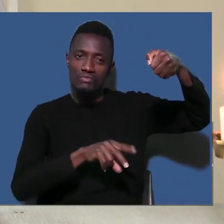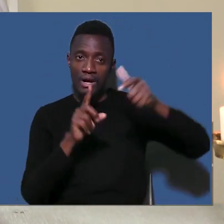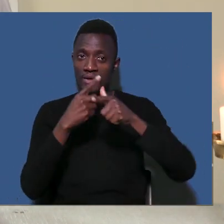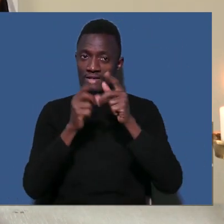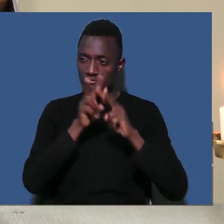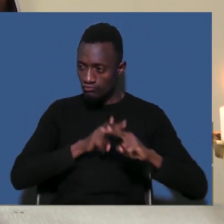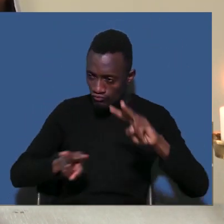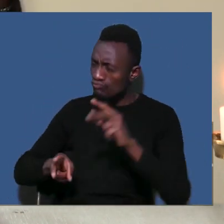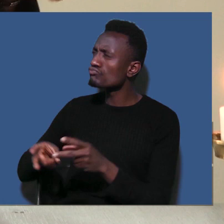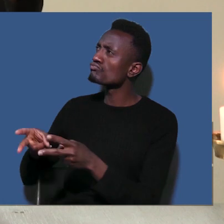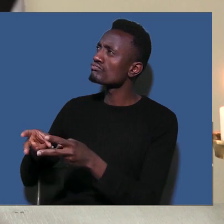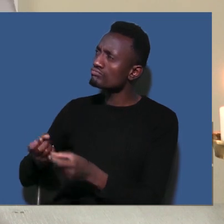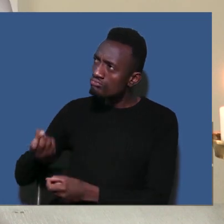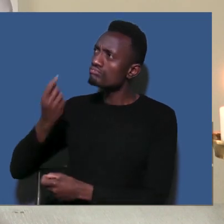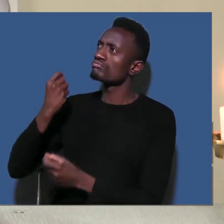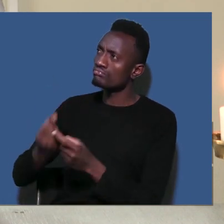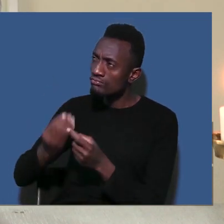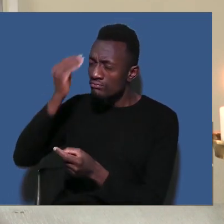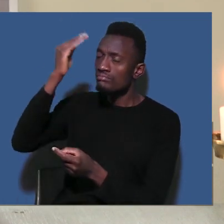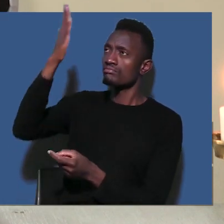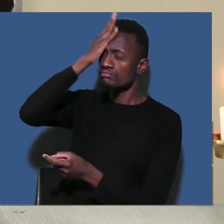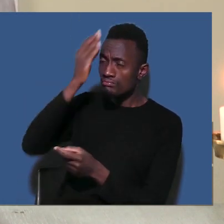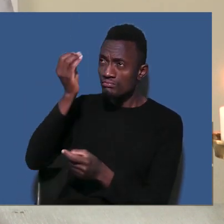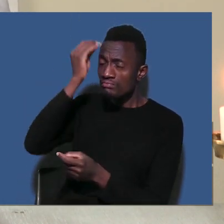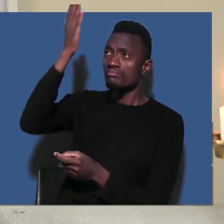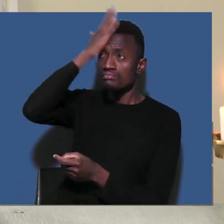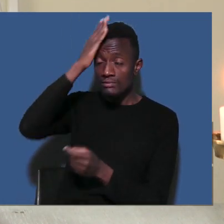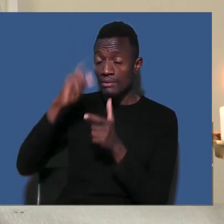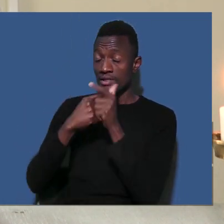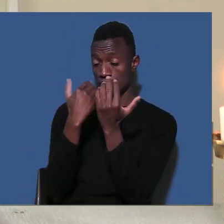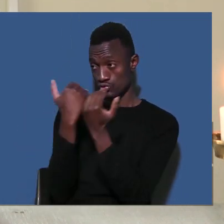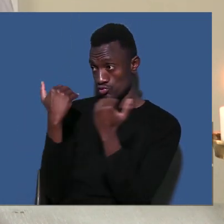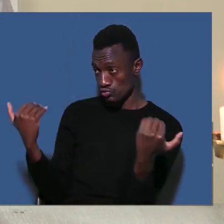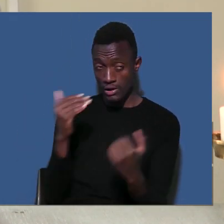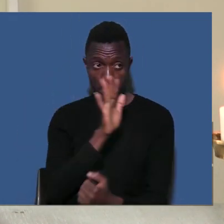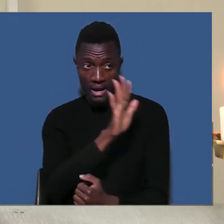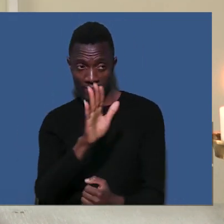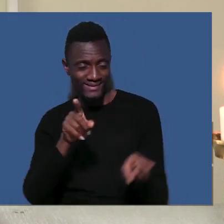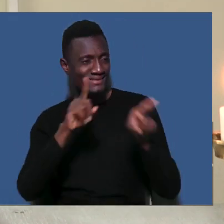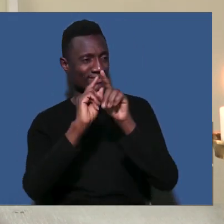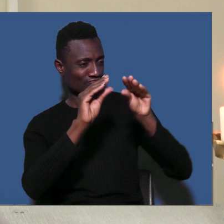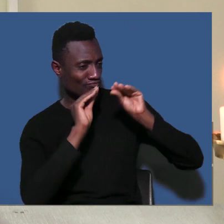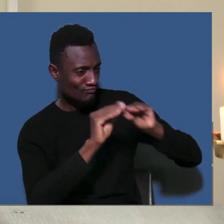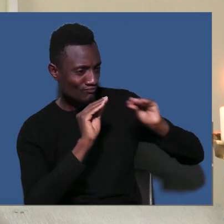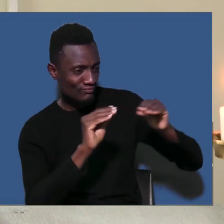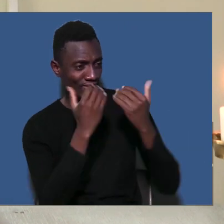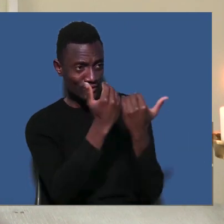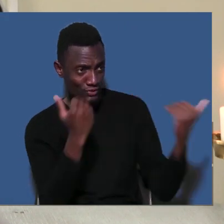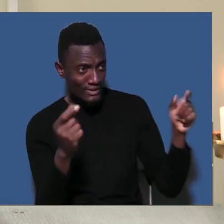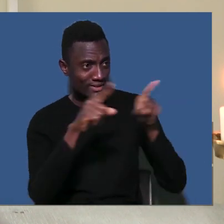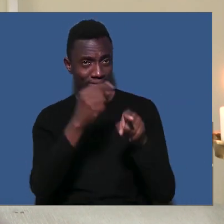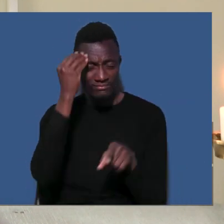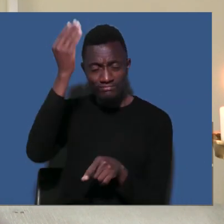same with their children, and have their children memorize the scripture and the statutes, and then their children